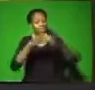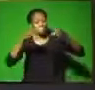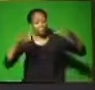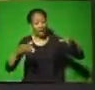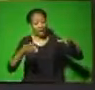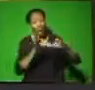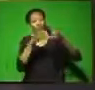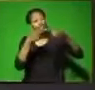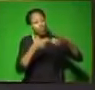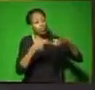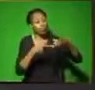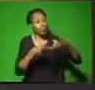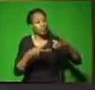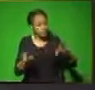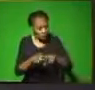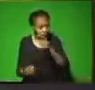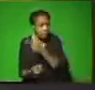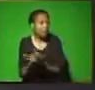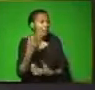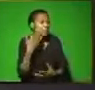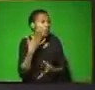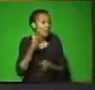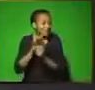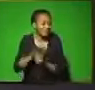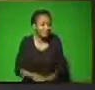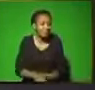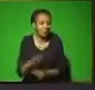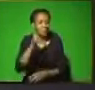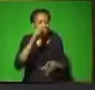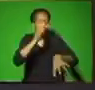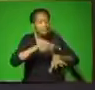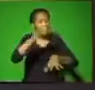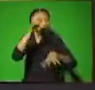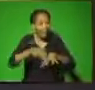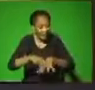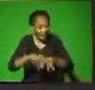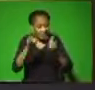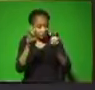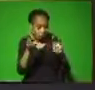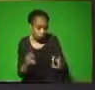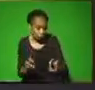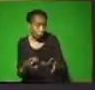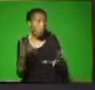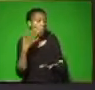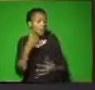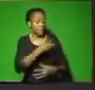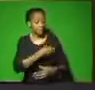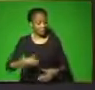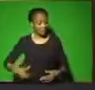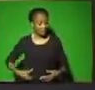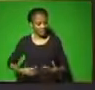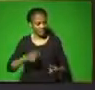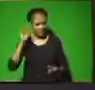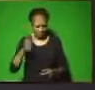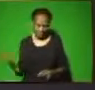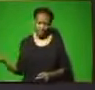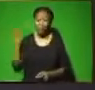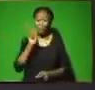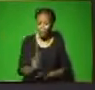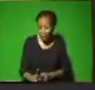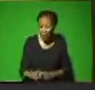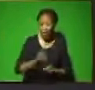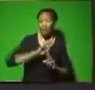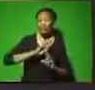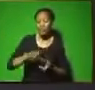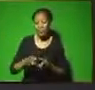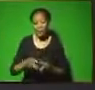in action recently in the suppression of the Palapala impeachment, where the sitting president must come and answer about